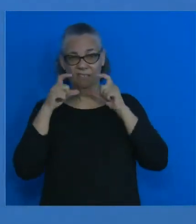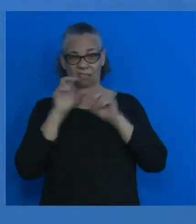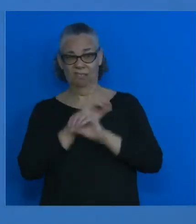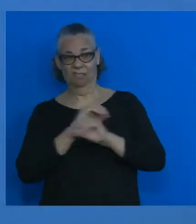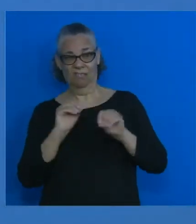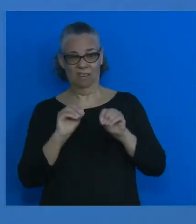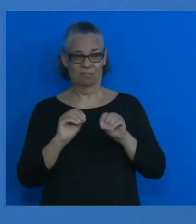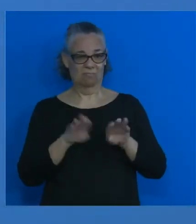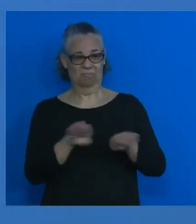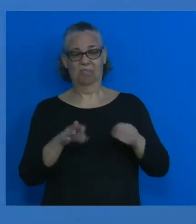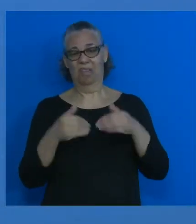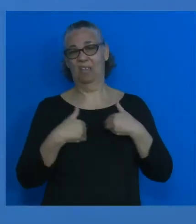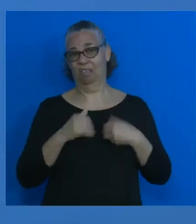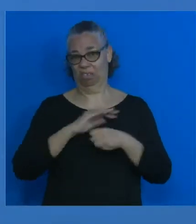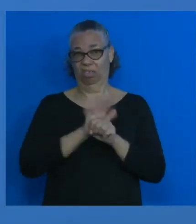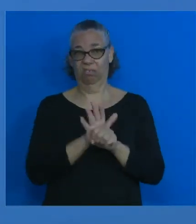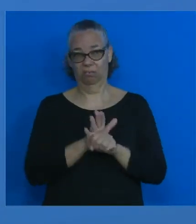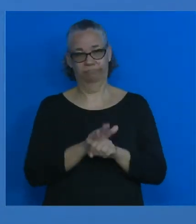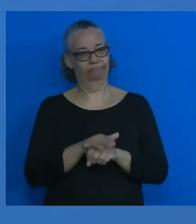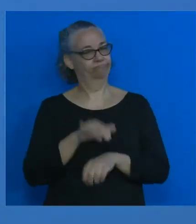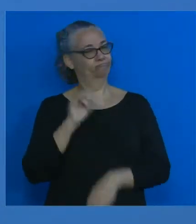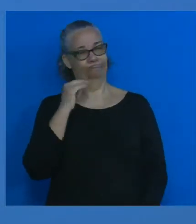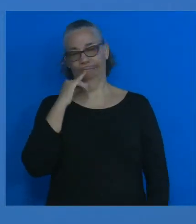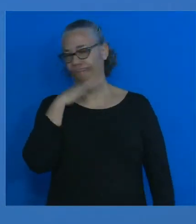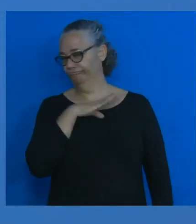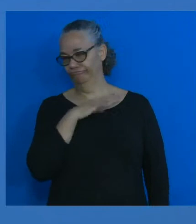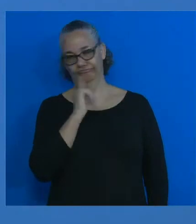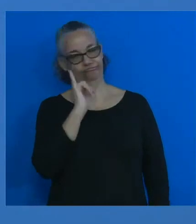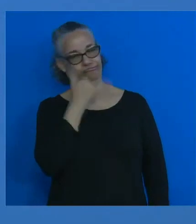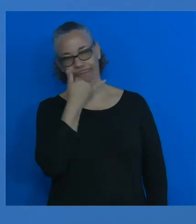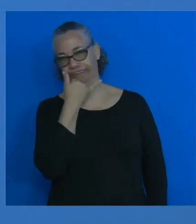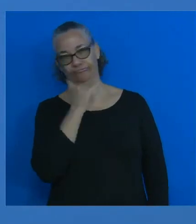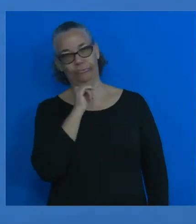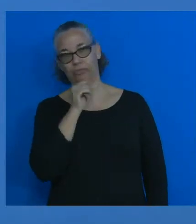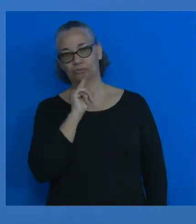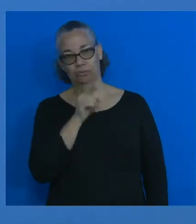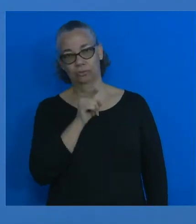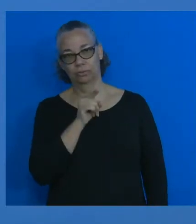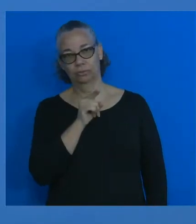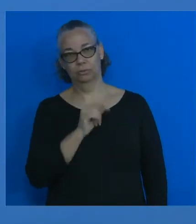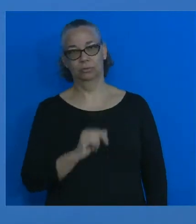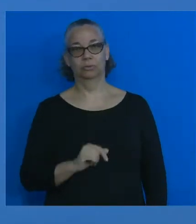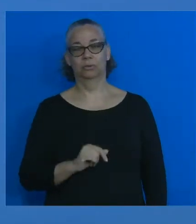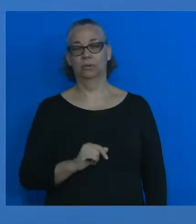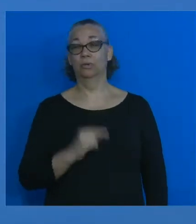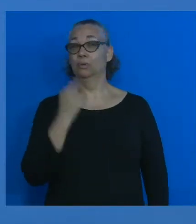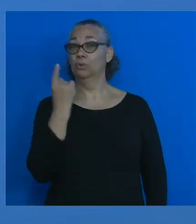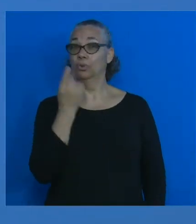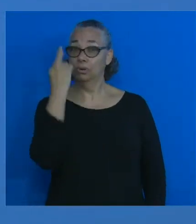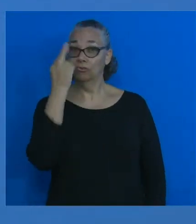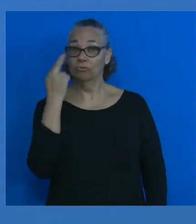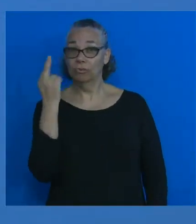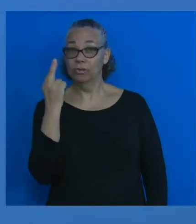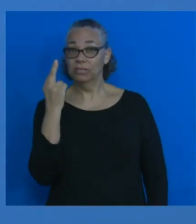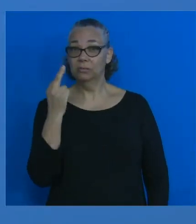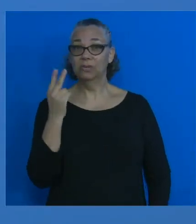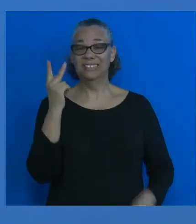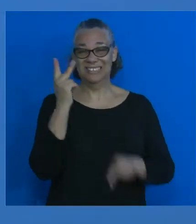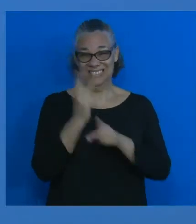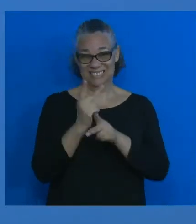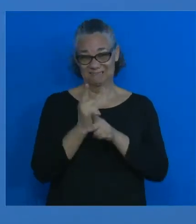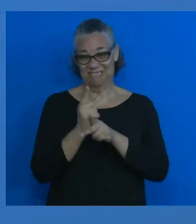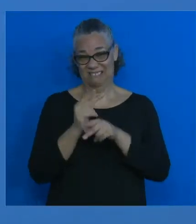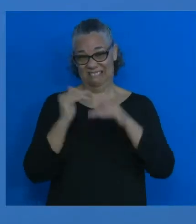Bermuda has COVID, it is clear that that is no longer the case. The only reason that we were able to maintain that